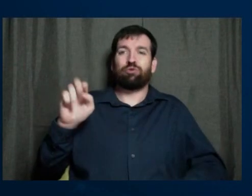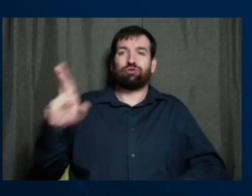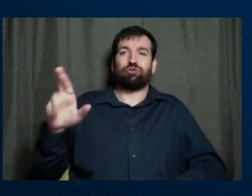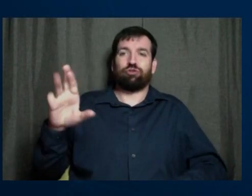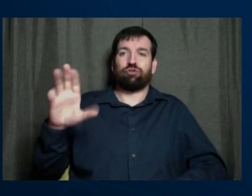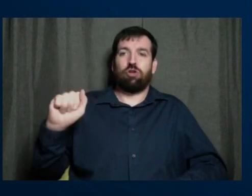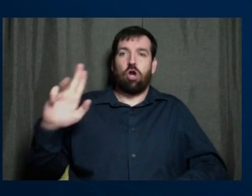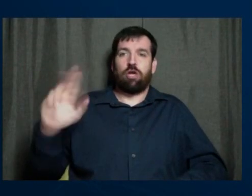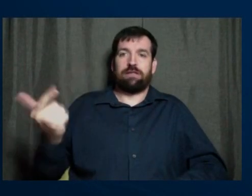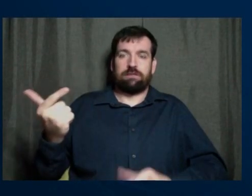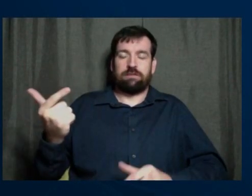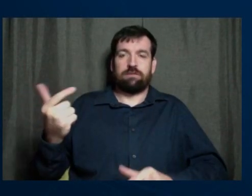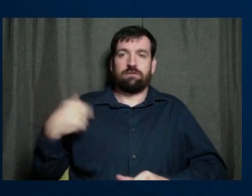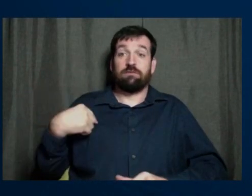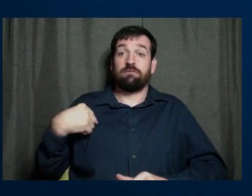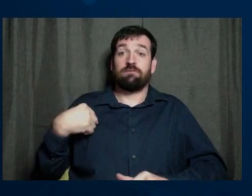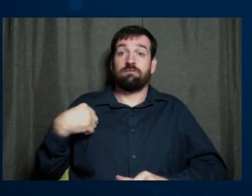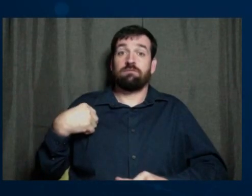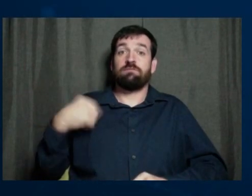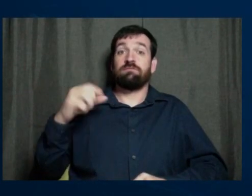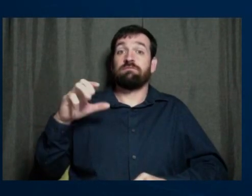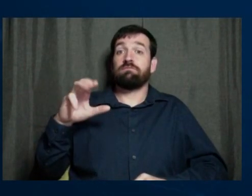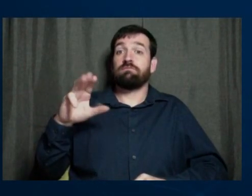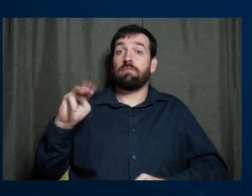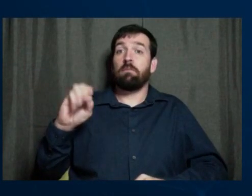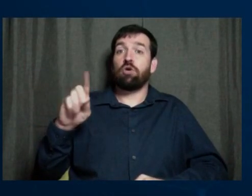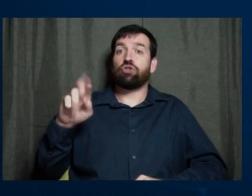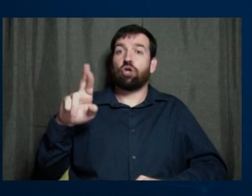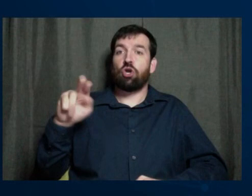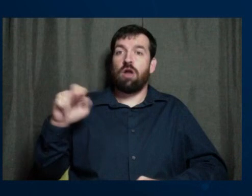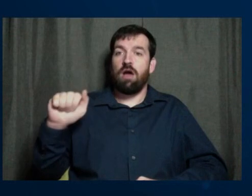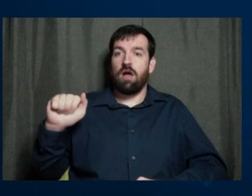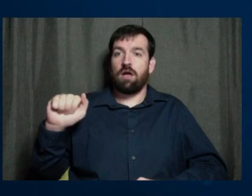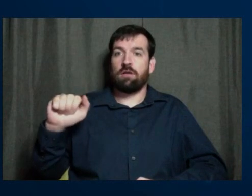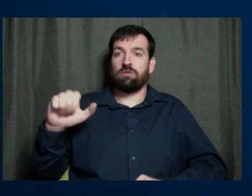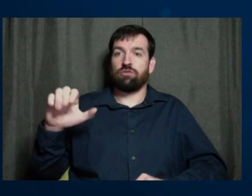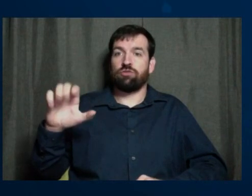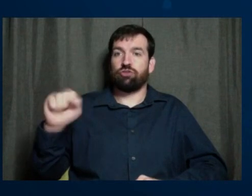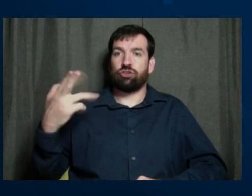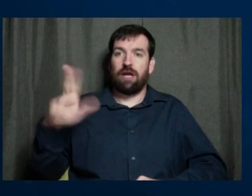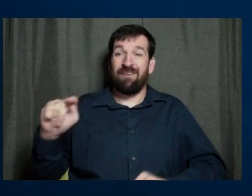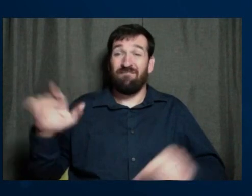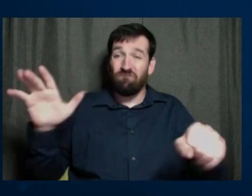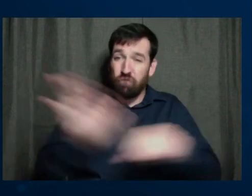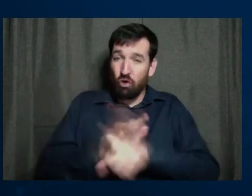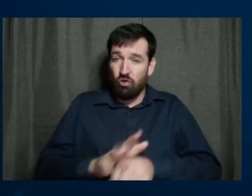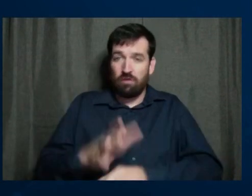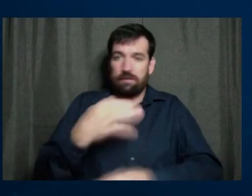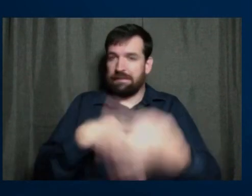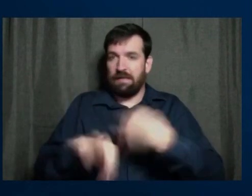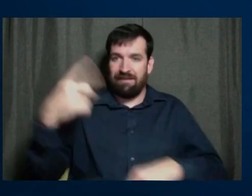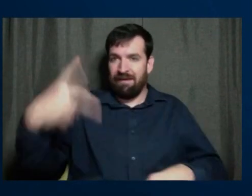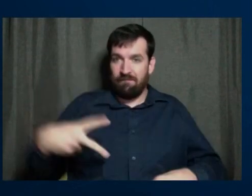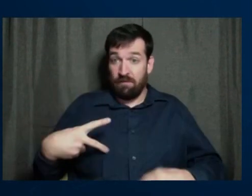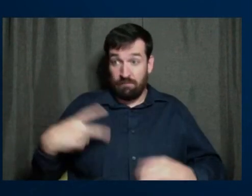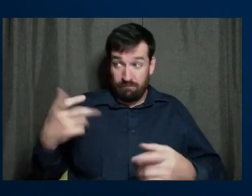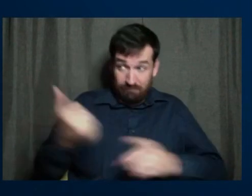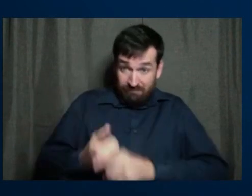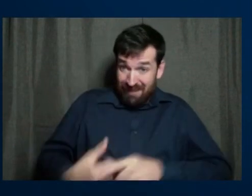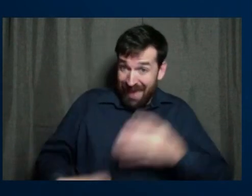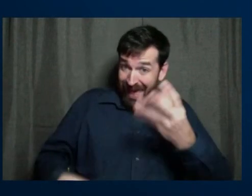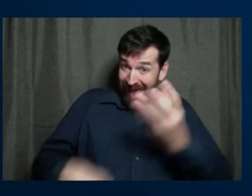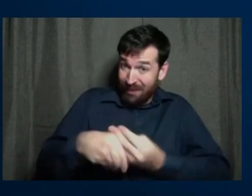whole Moderna shot before it was recommended to do the half shot. tongue in cheek is the extra vaccinated, but is